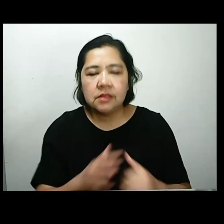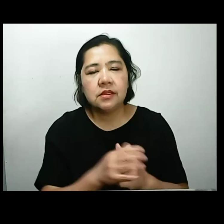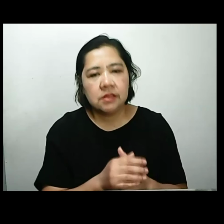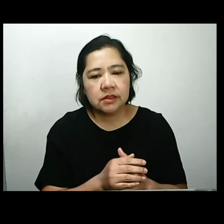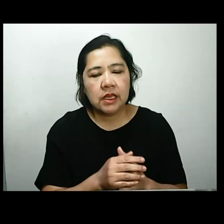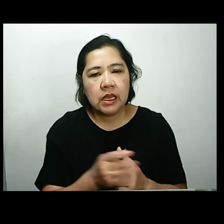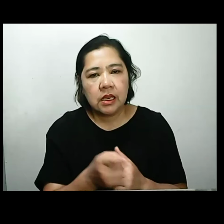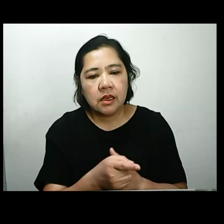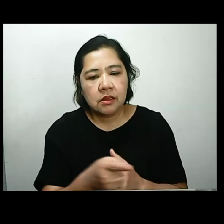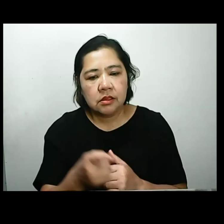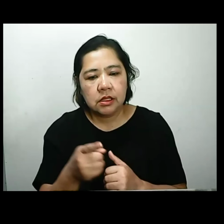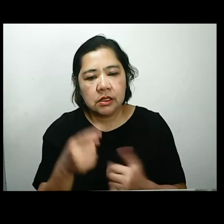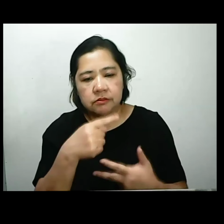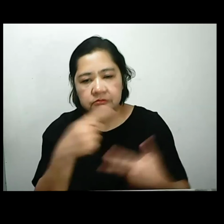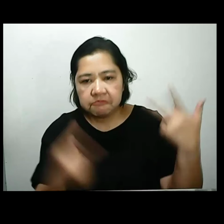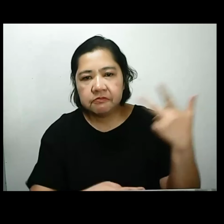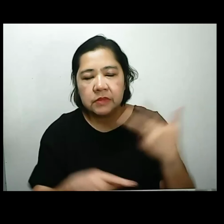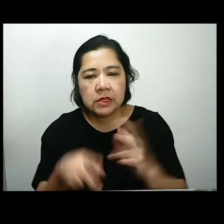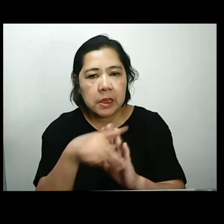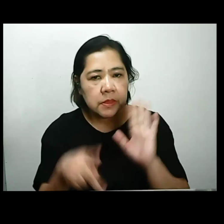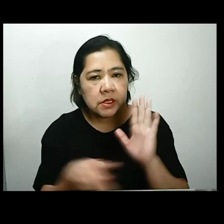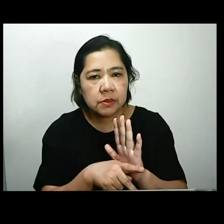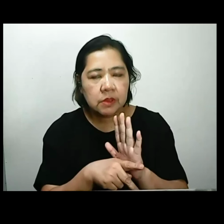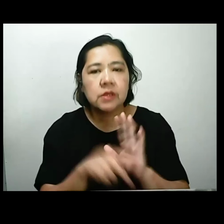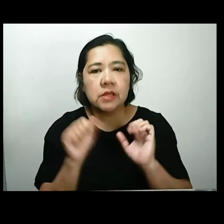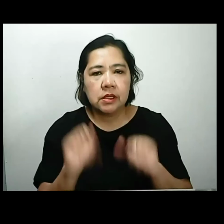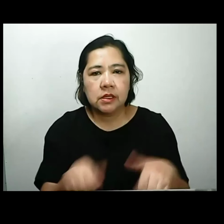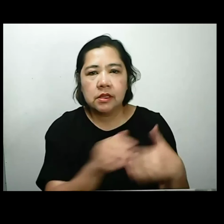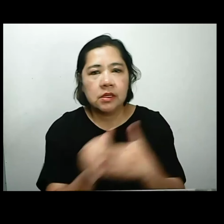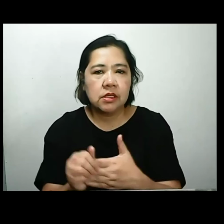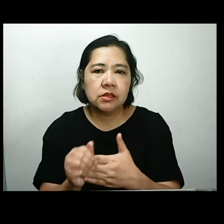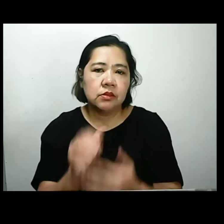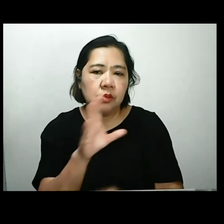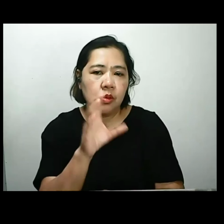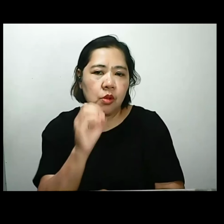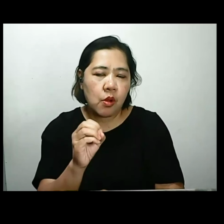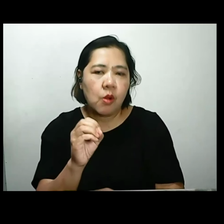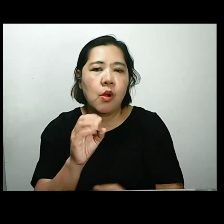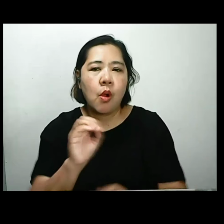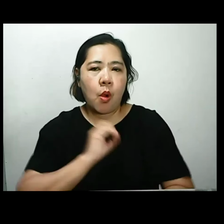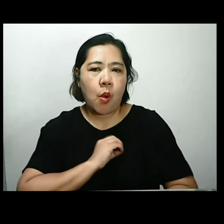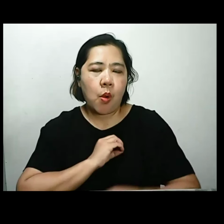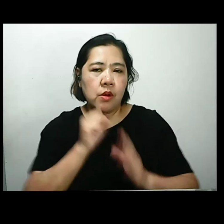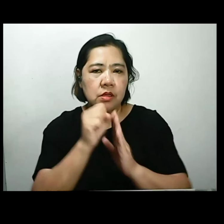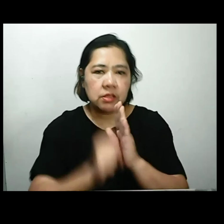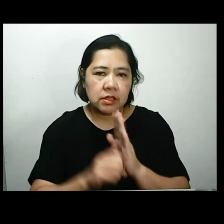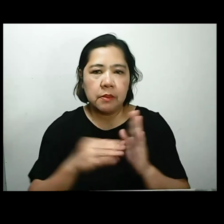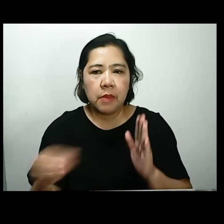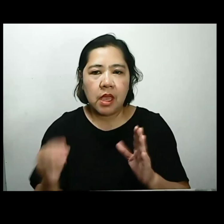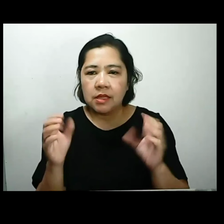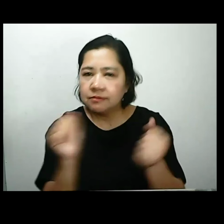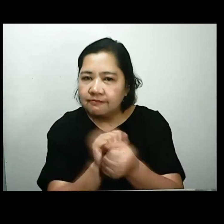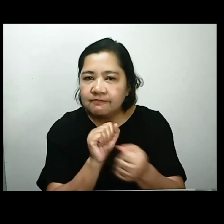do these two principles, then it can lead to co-ownership, co-stewardship, and co-benefits involving